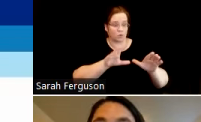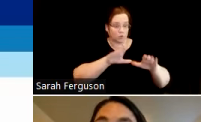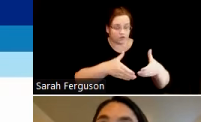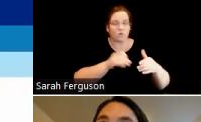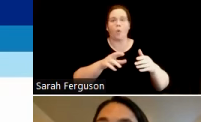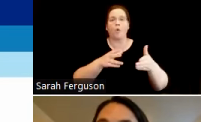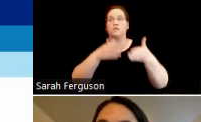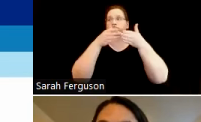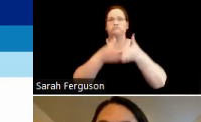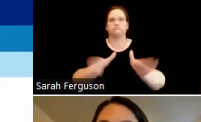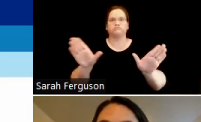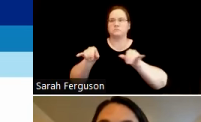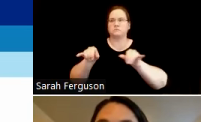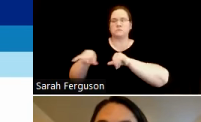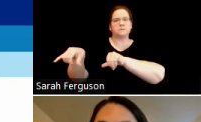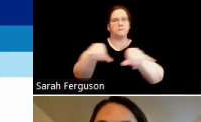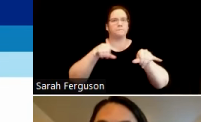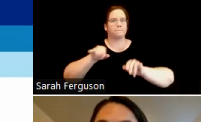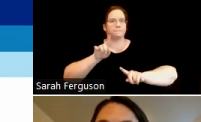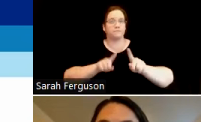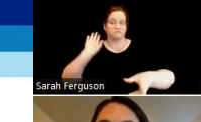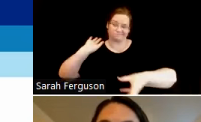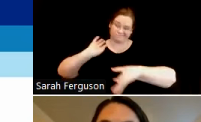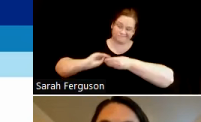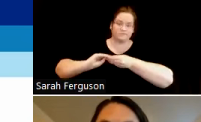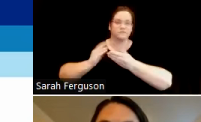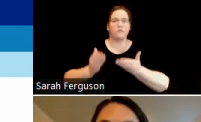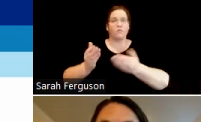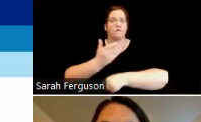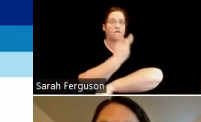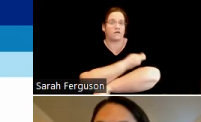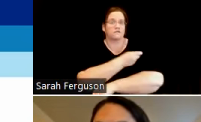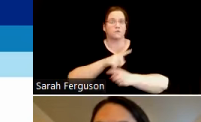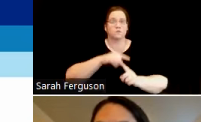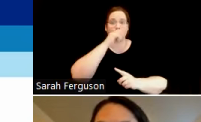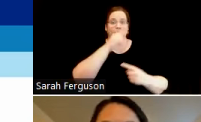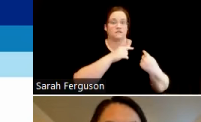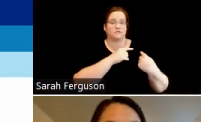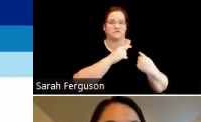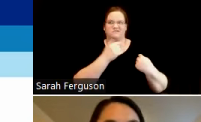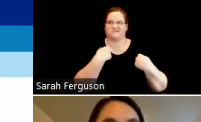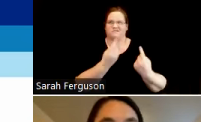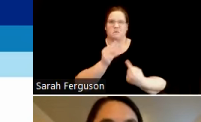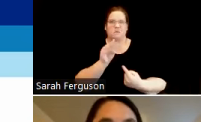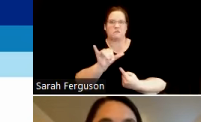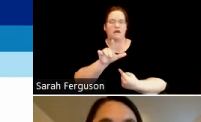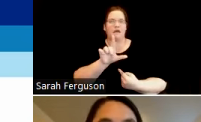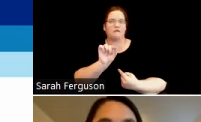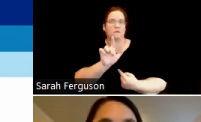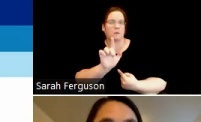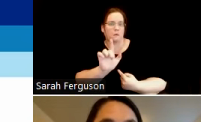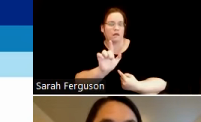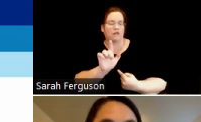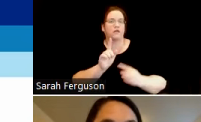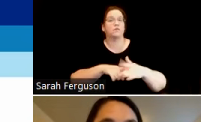throughout the entire time that we've been able to offer vaccines to kids since about May of 2021, when we started